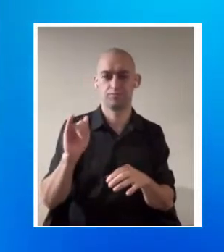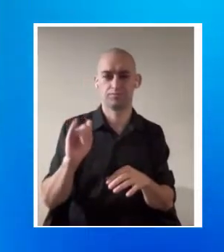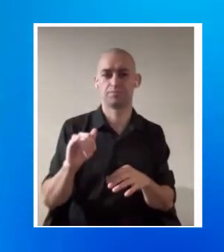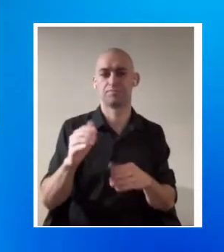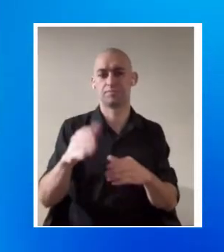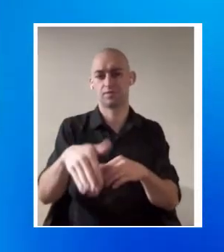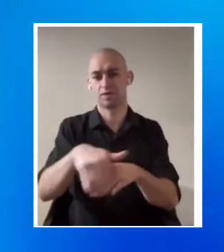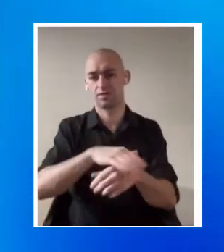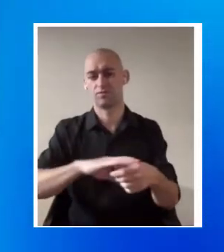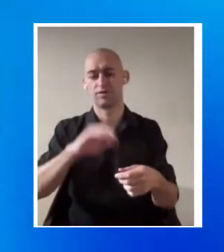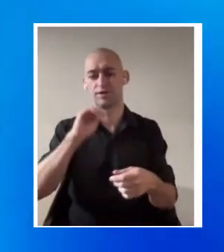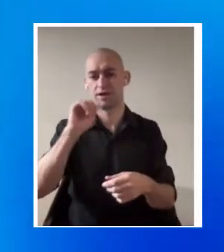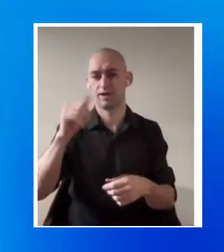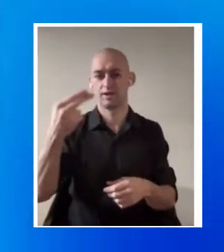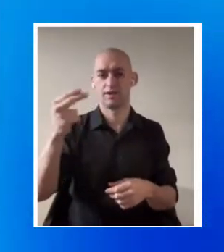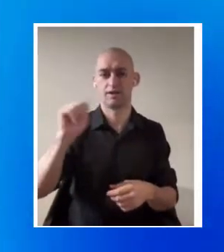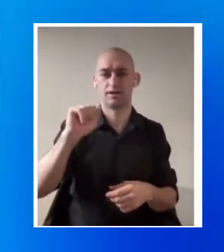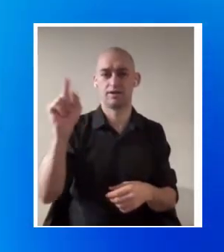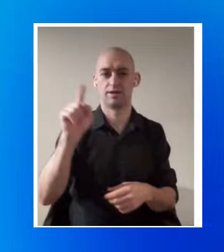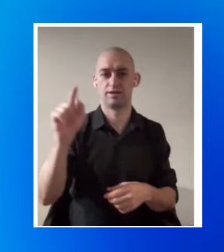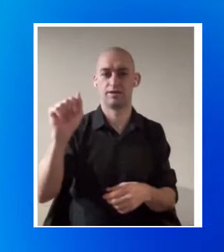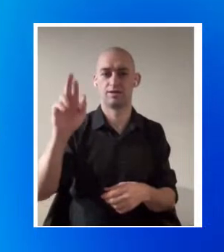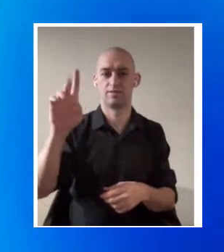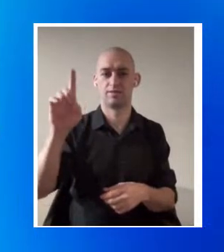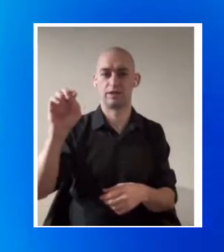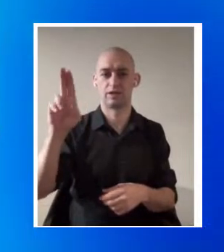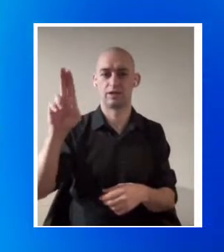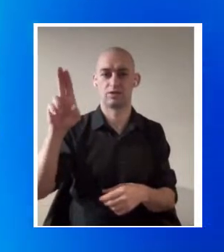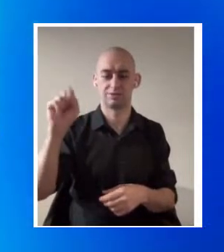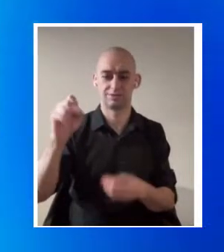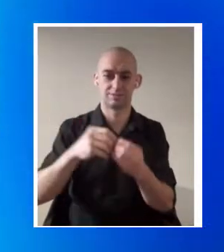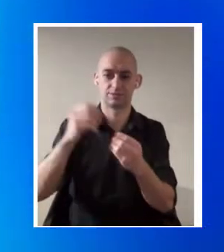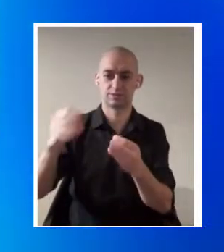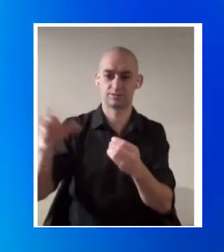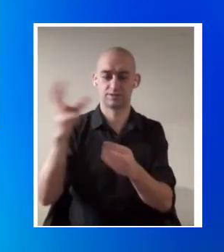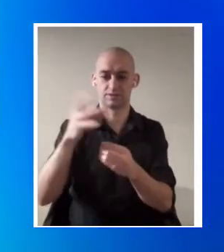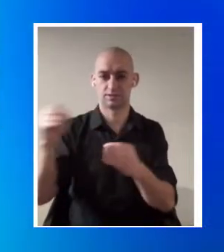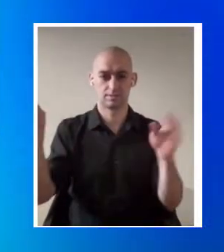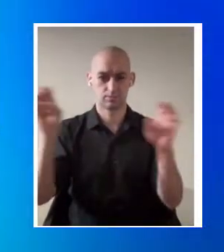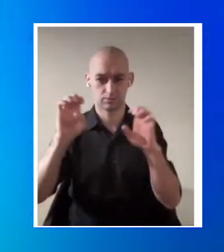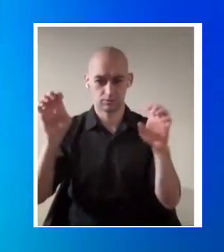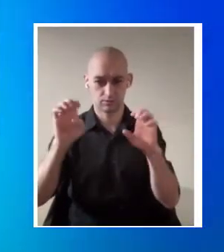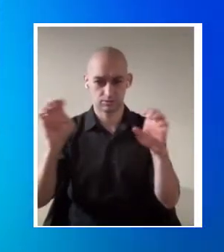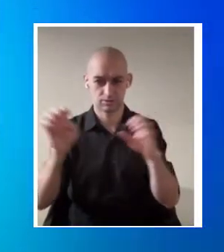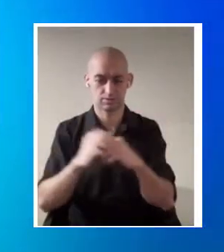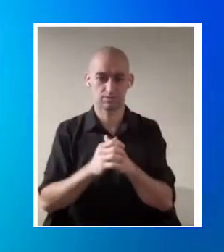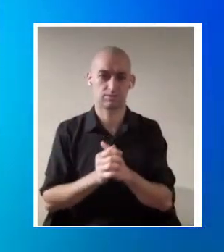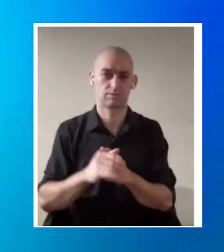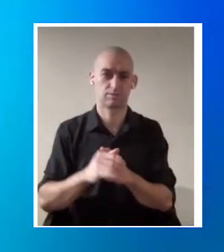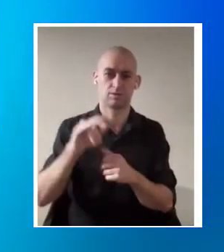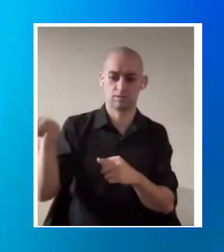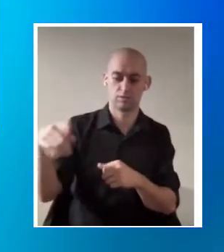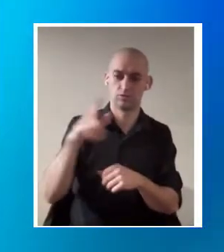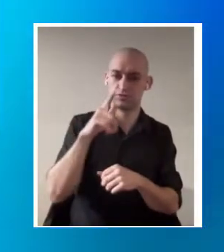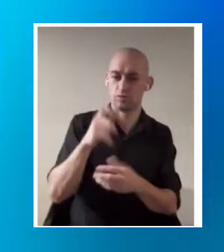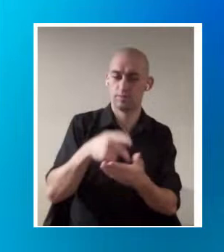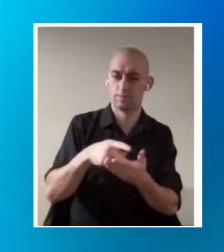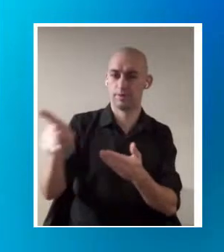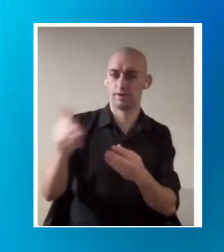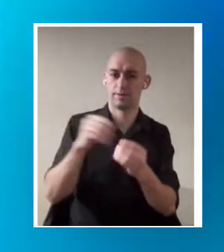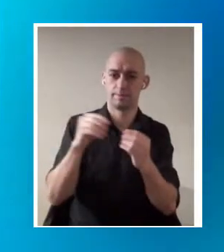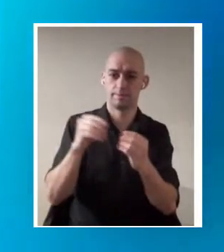non-housing expenses and to save for emergencies. Cost-burdened households are those who pay more